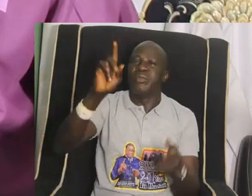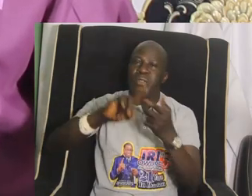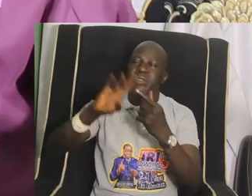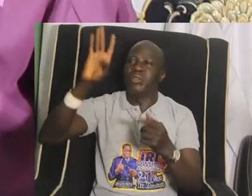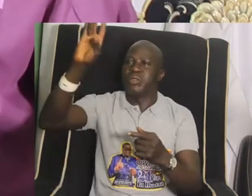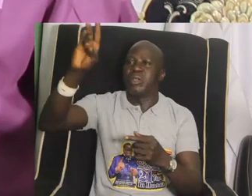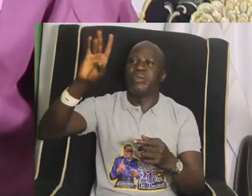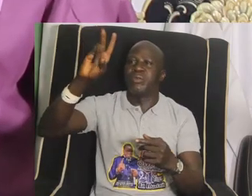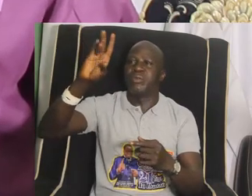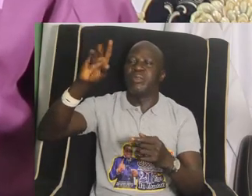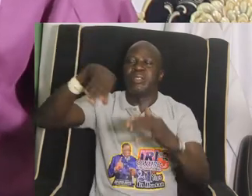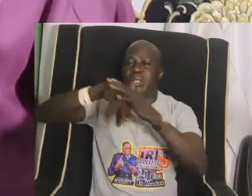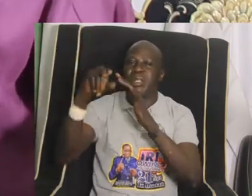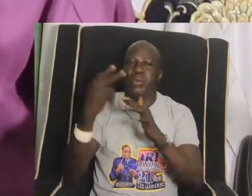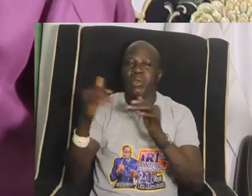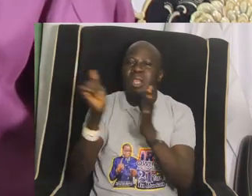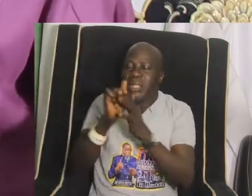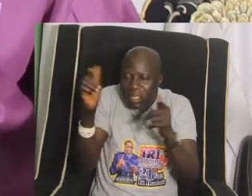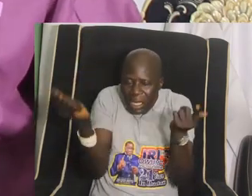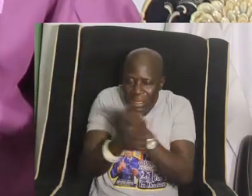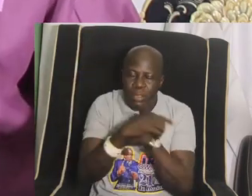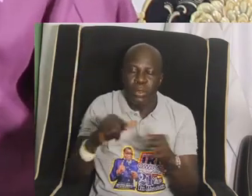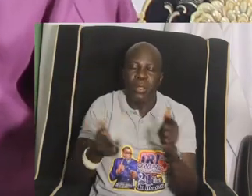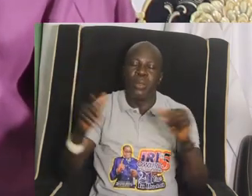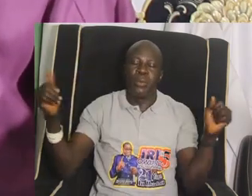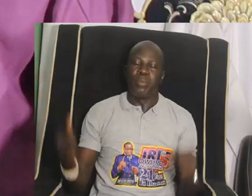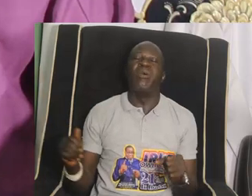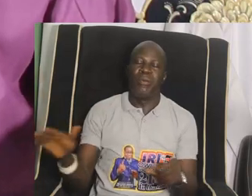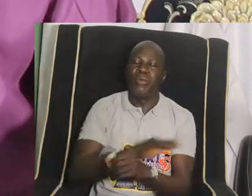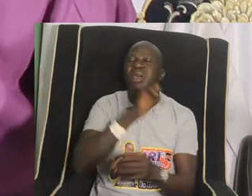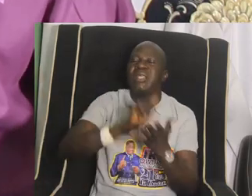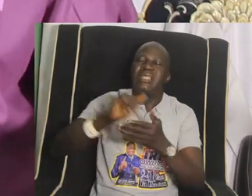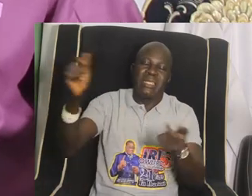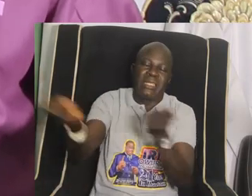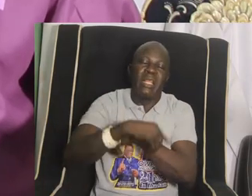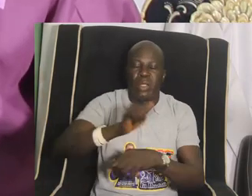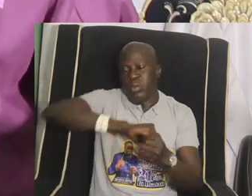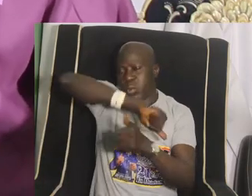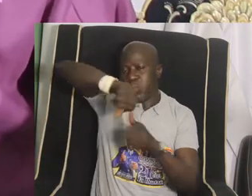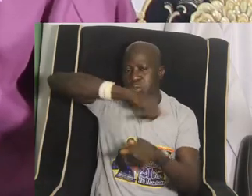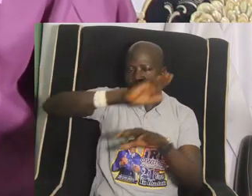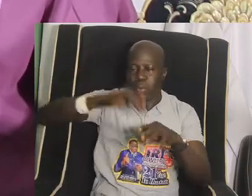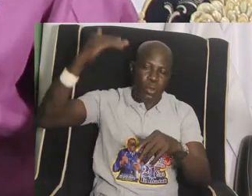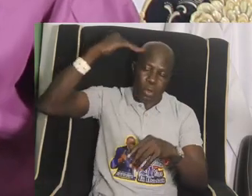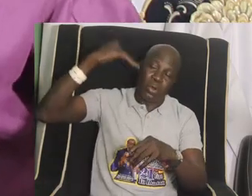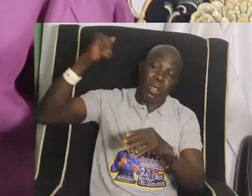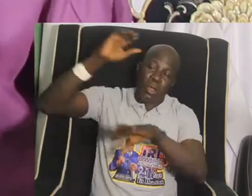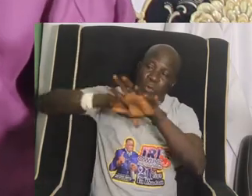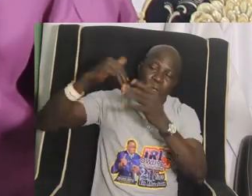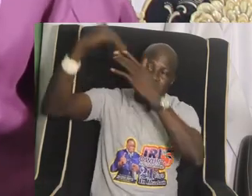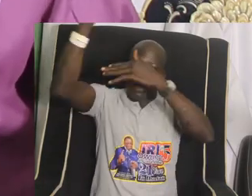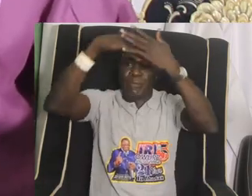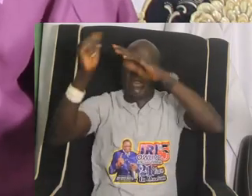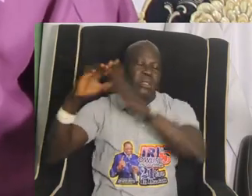17th to 17th. In that name of Jesus. Kaya, kaya, kaya. That day will be powerful. Today I was at point was anointed from